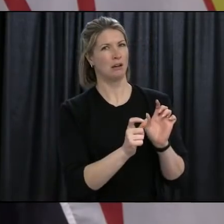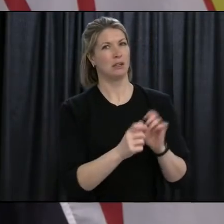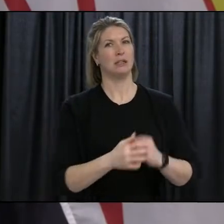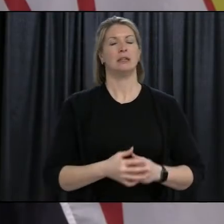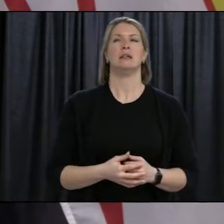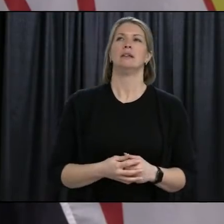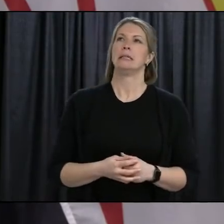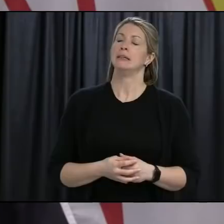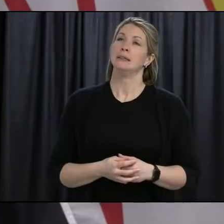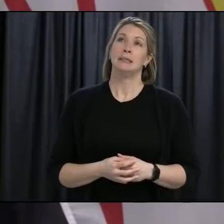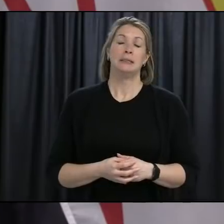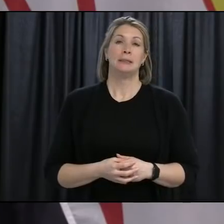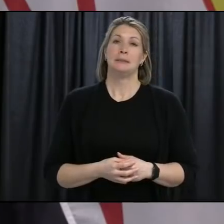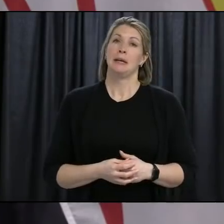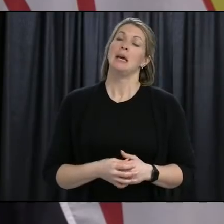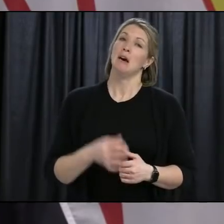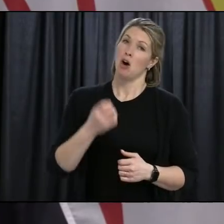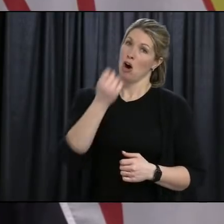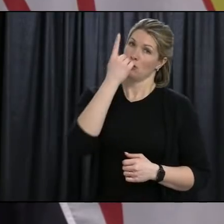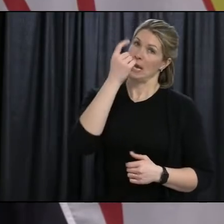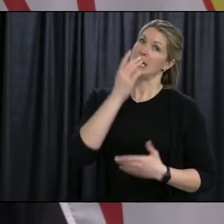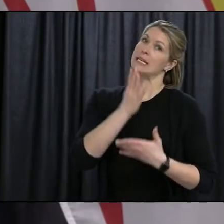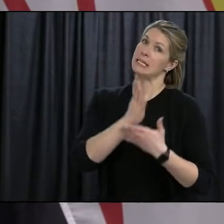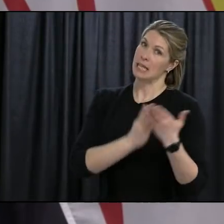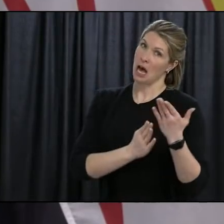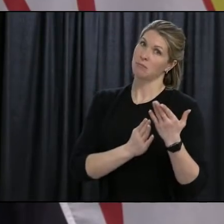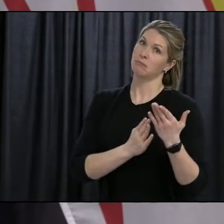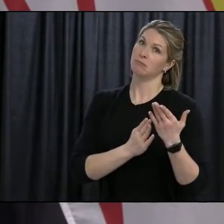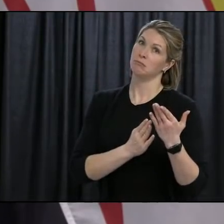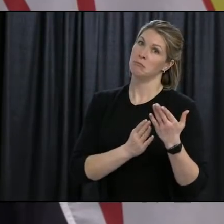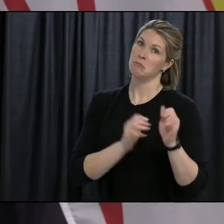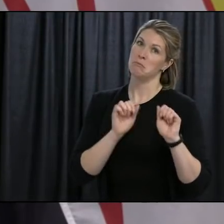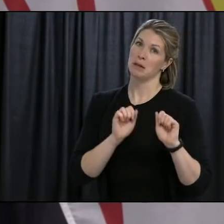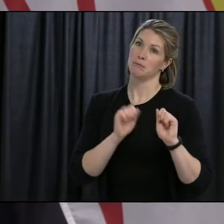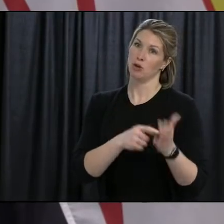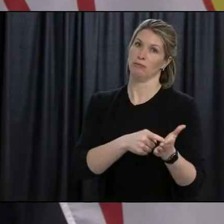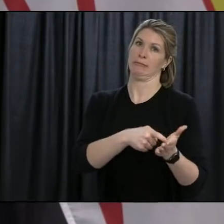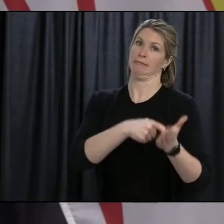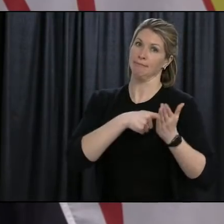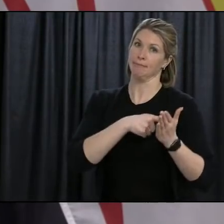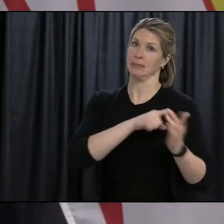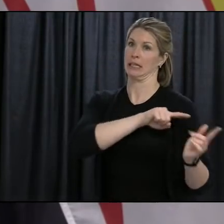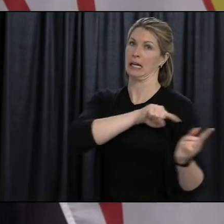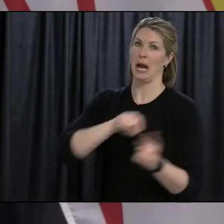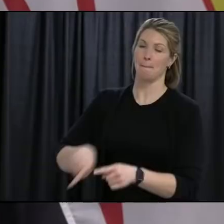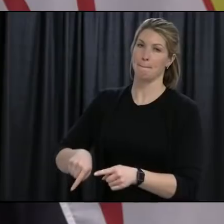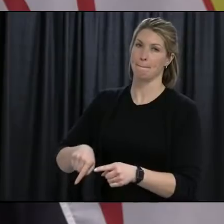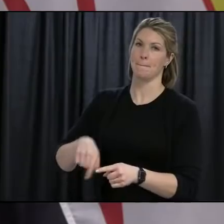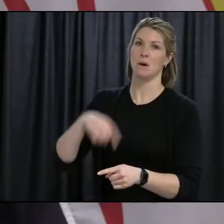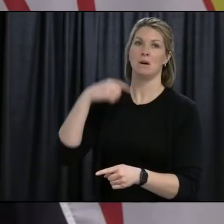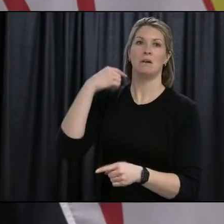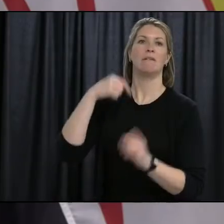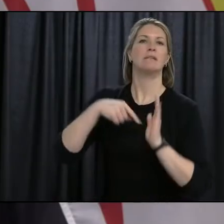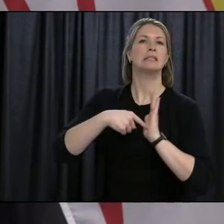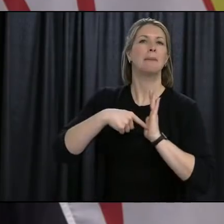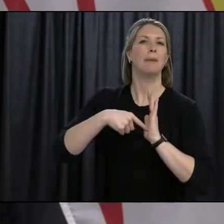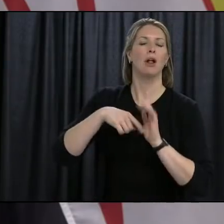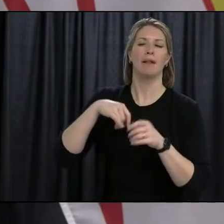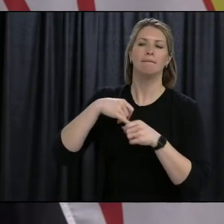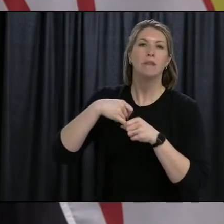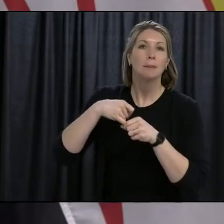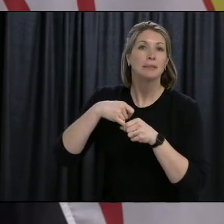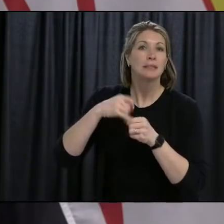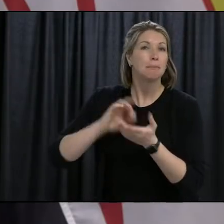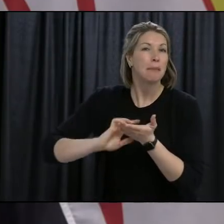where it's essential for people to come in, if they have to get something from their pharmacy, or if